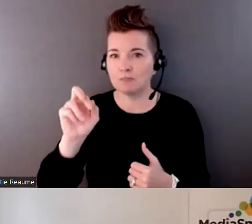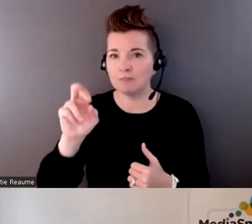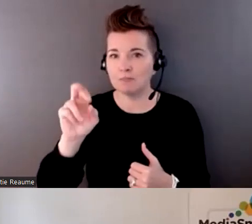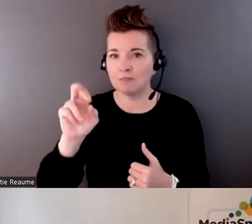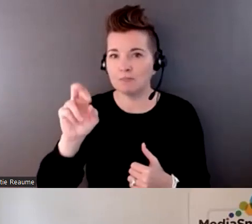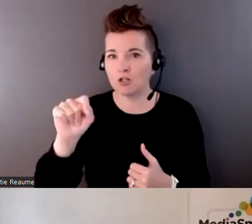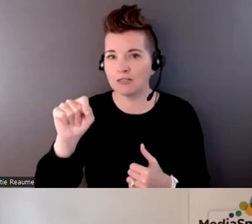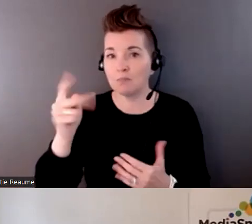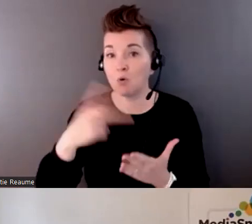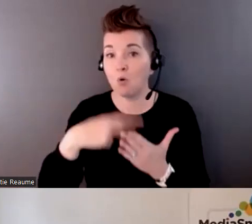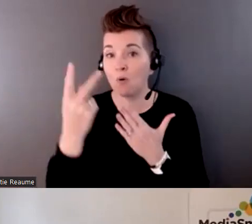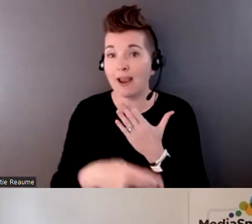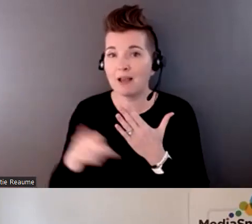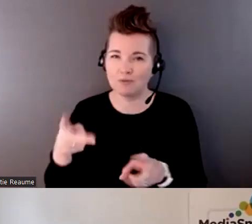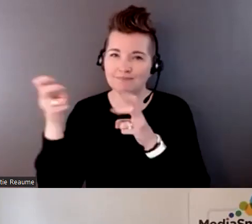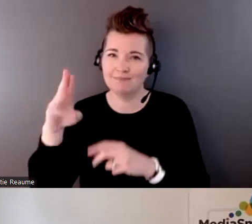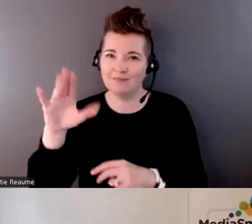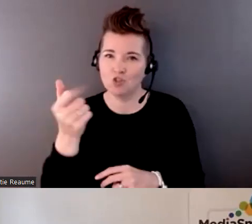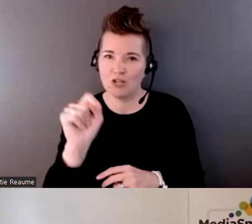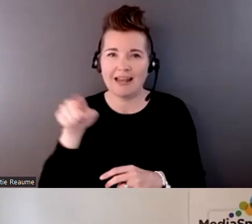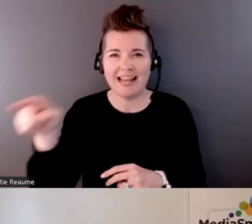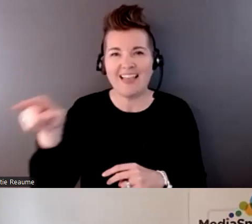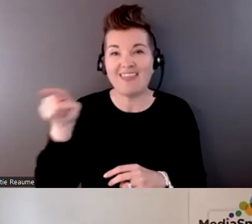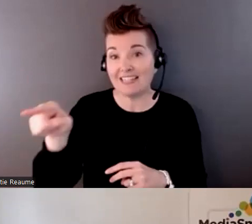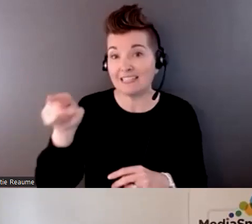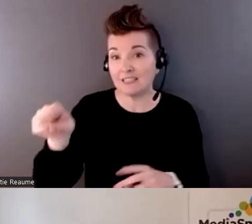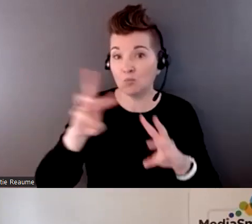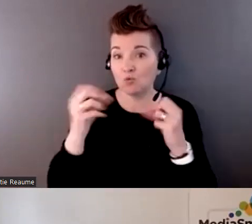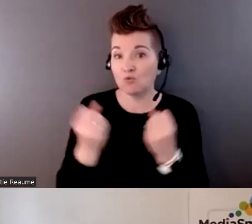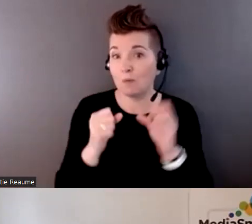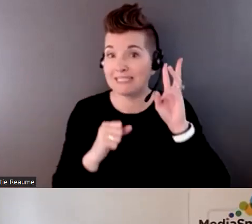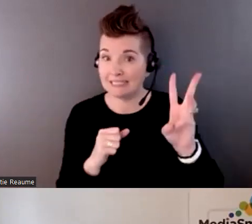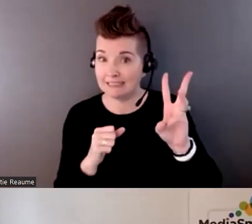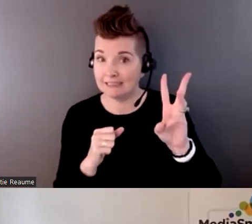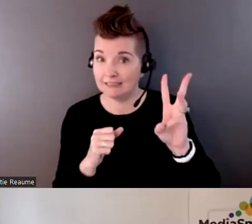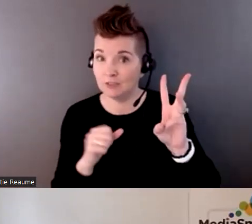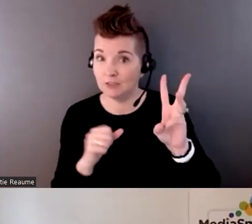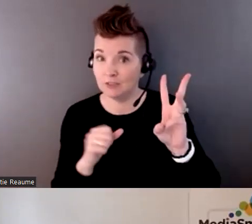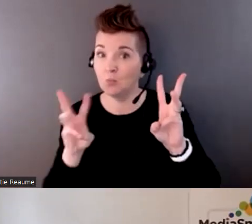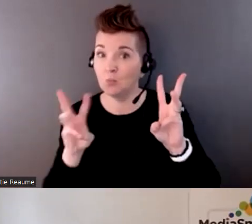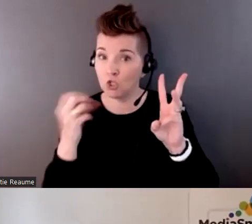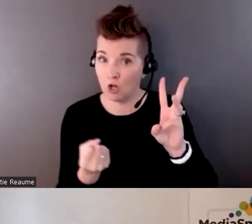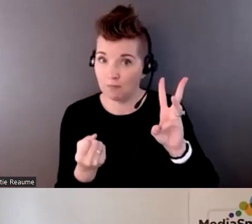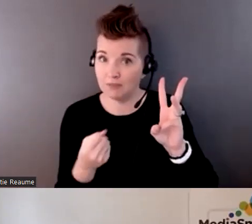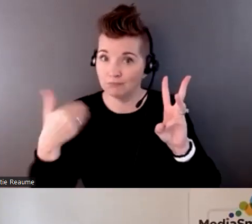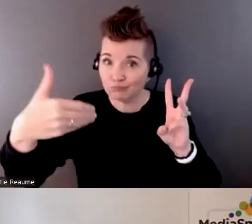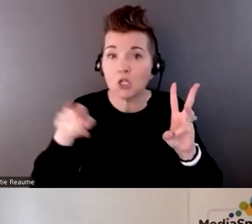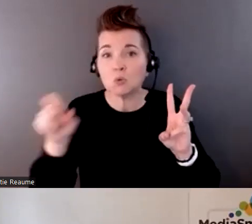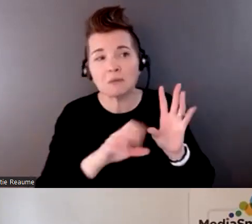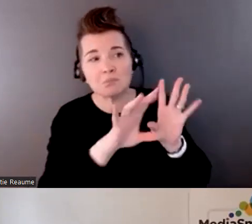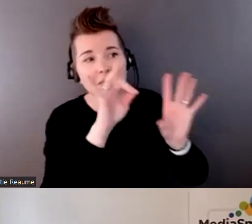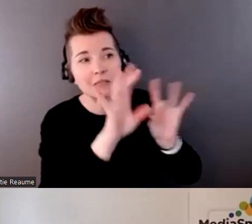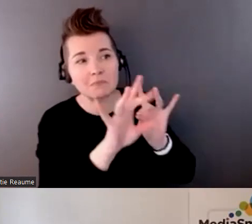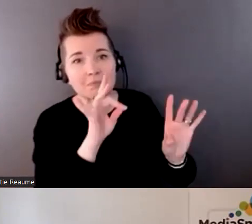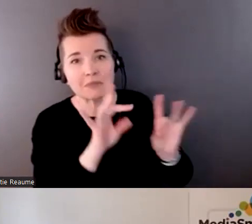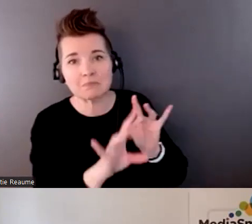well um and it's a six uh session sort of um series of workshops and you can kind of pick and choose